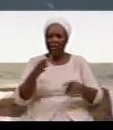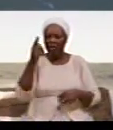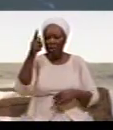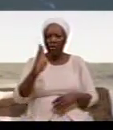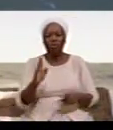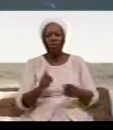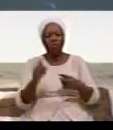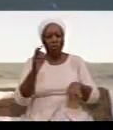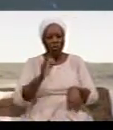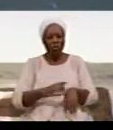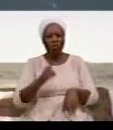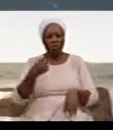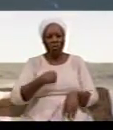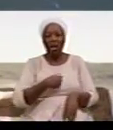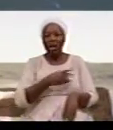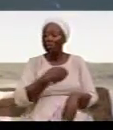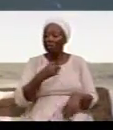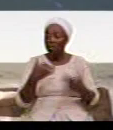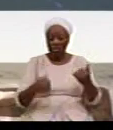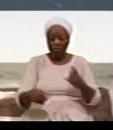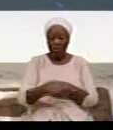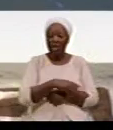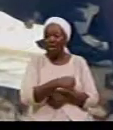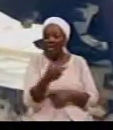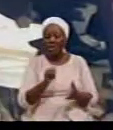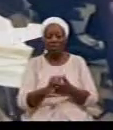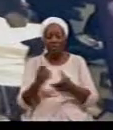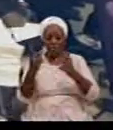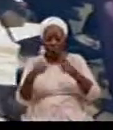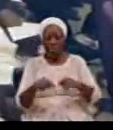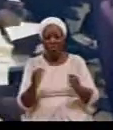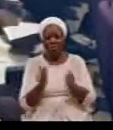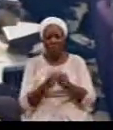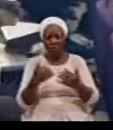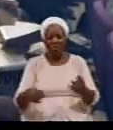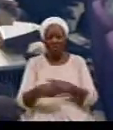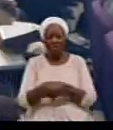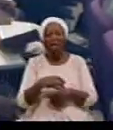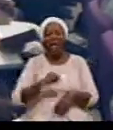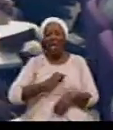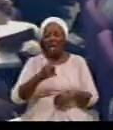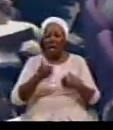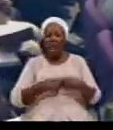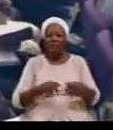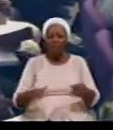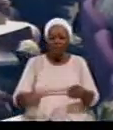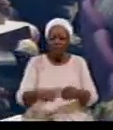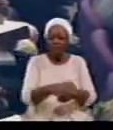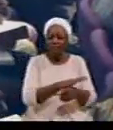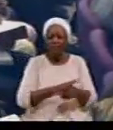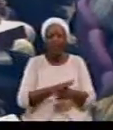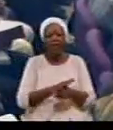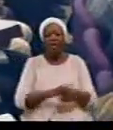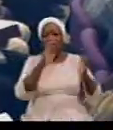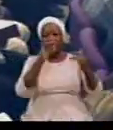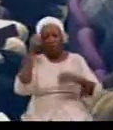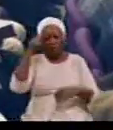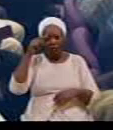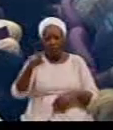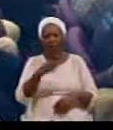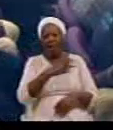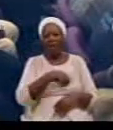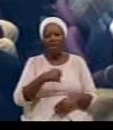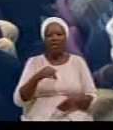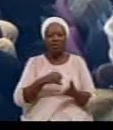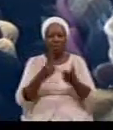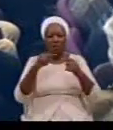problem you have brought here, I am expectant for you. And you must be expectant for yourself in